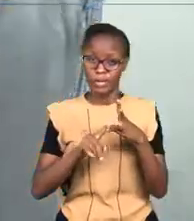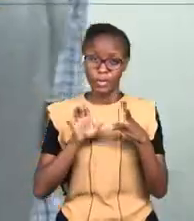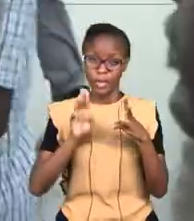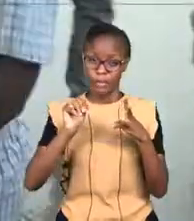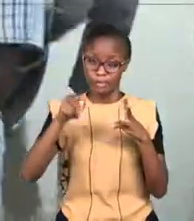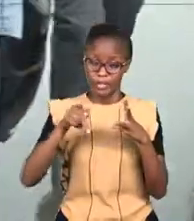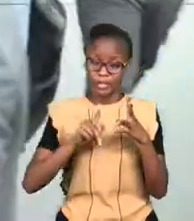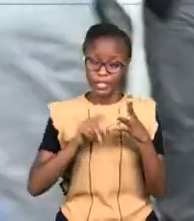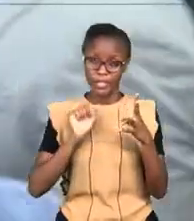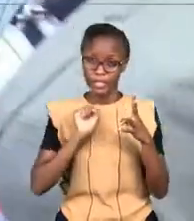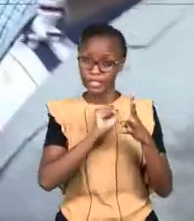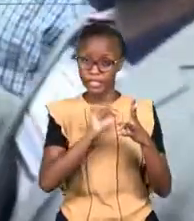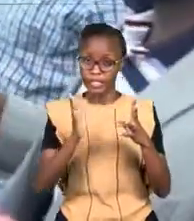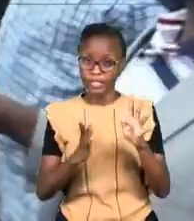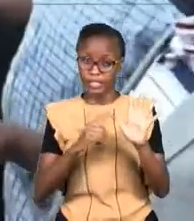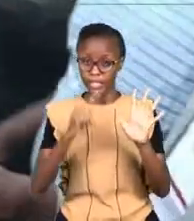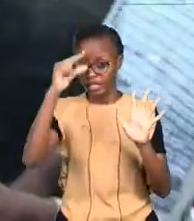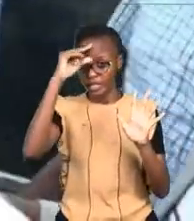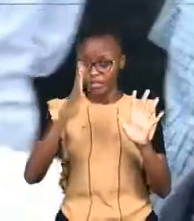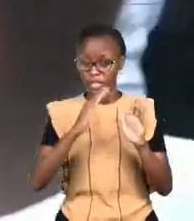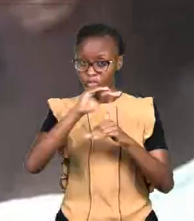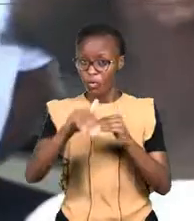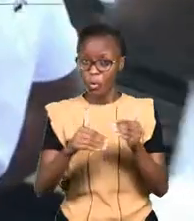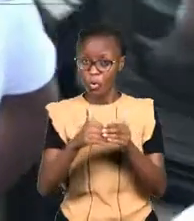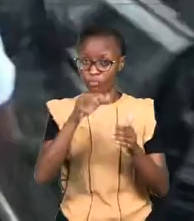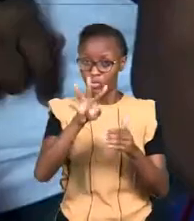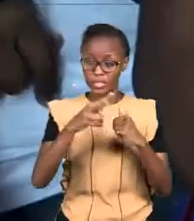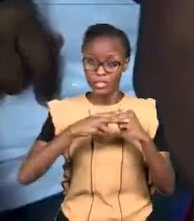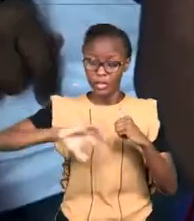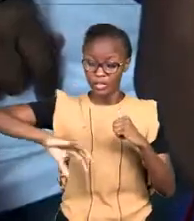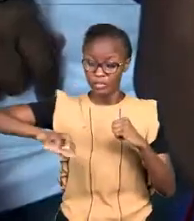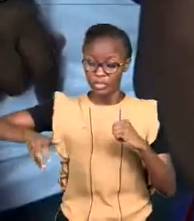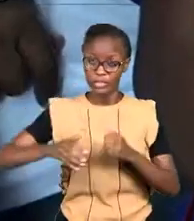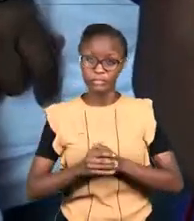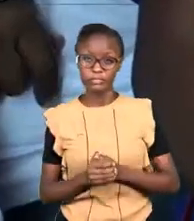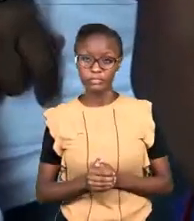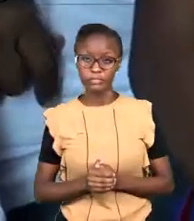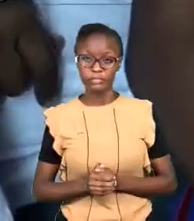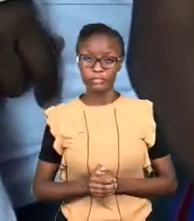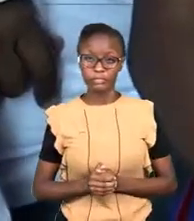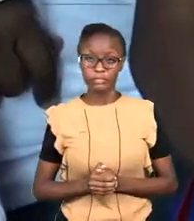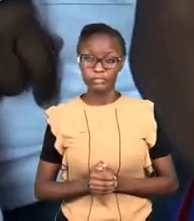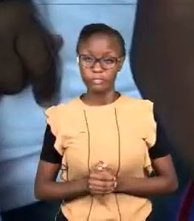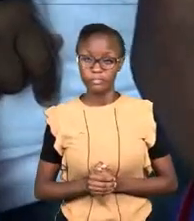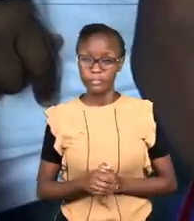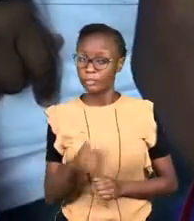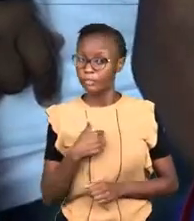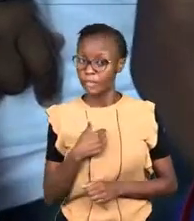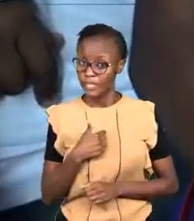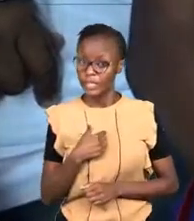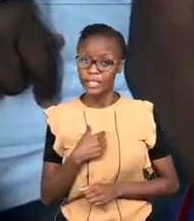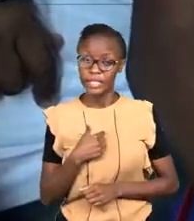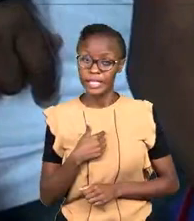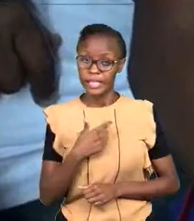Parliament, Senators and Governors across all 47 counties. I've not said I'm campaigning for any other, but I've only said